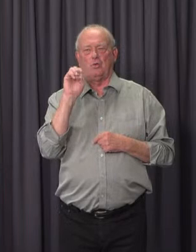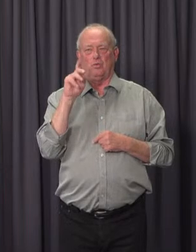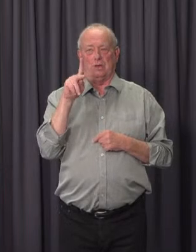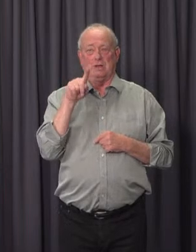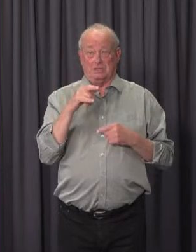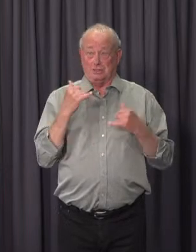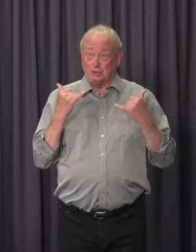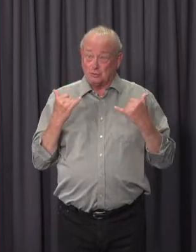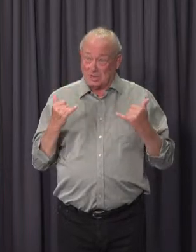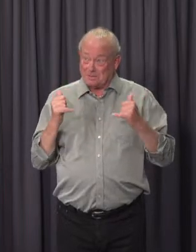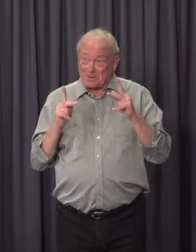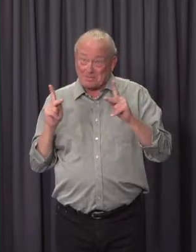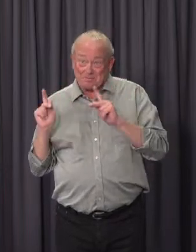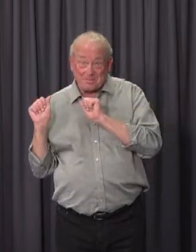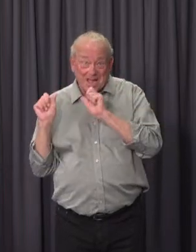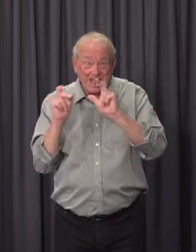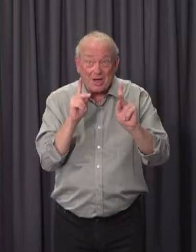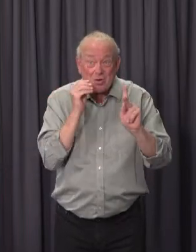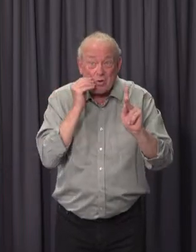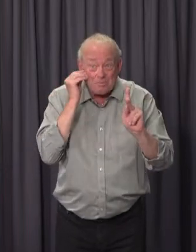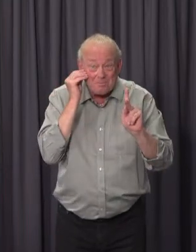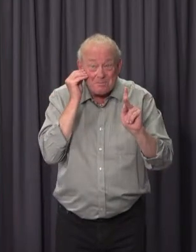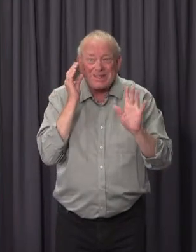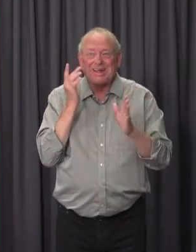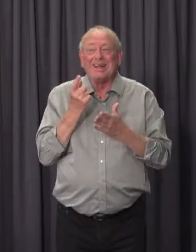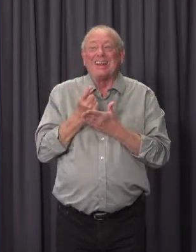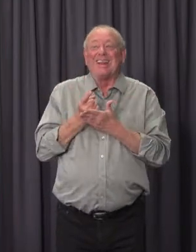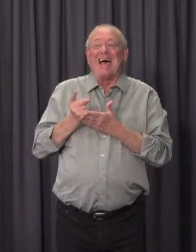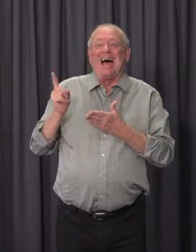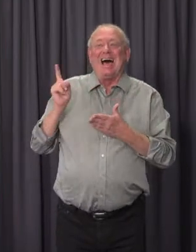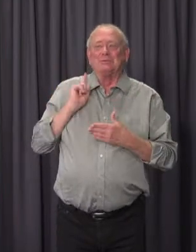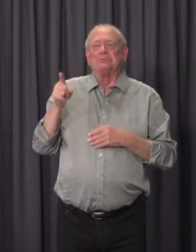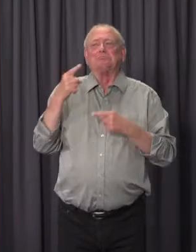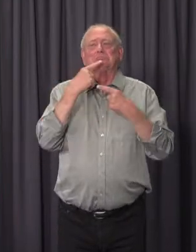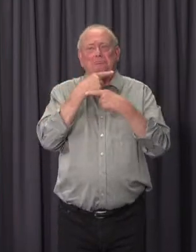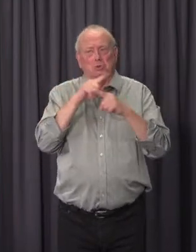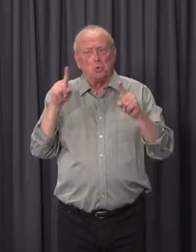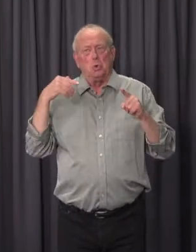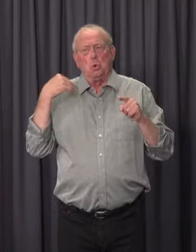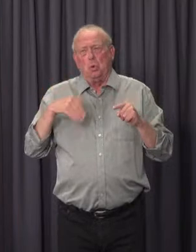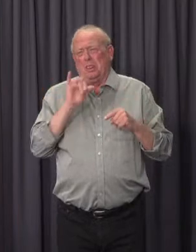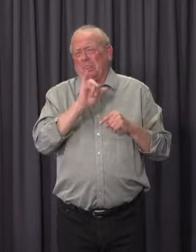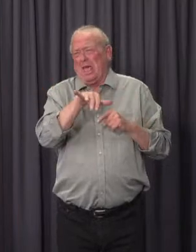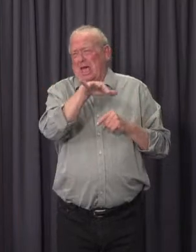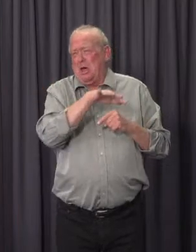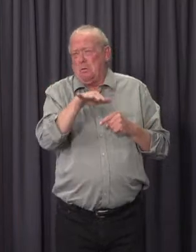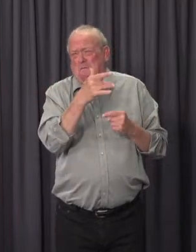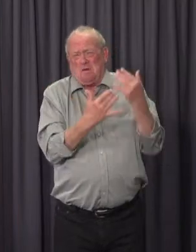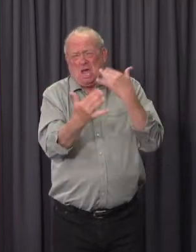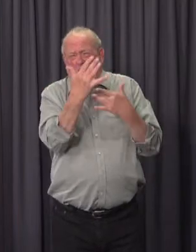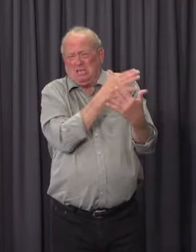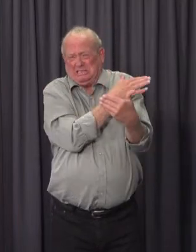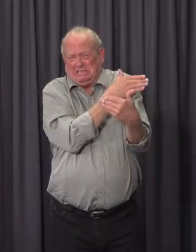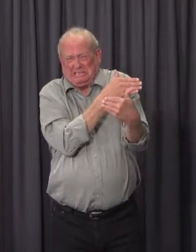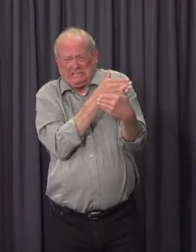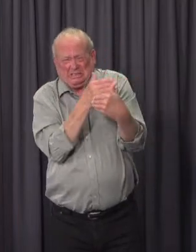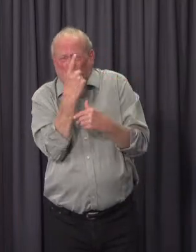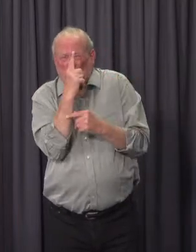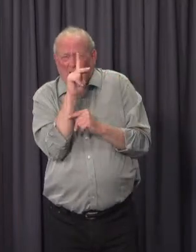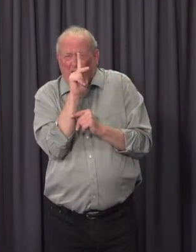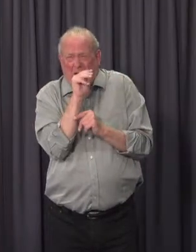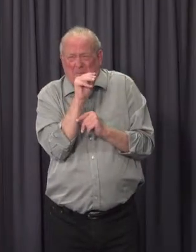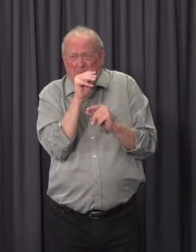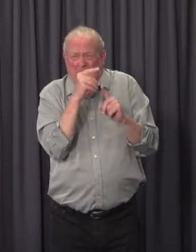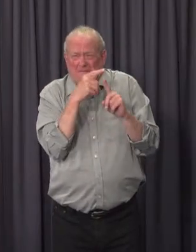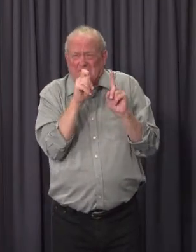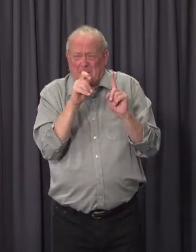You know, 1 week ago, you were saying that the fire was about 1K from the community. It jumped at the highway. It